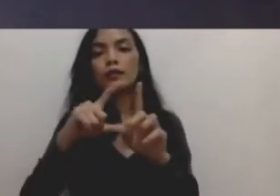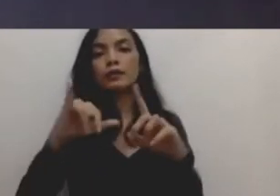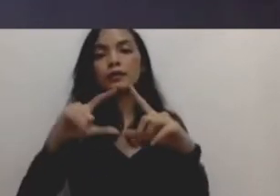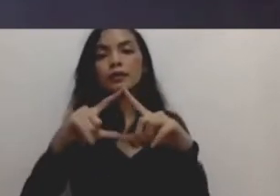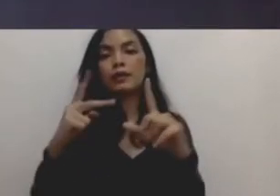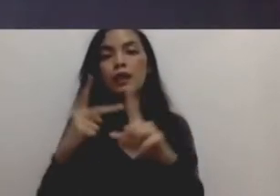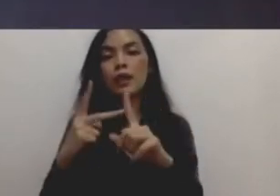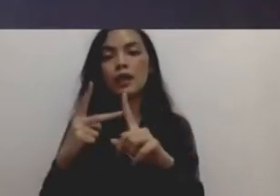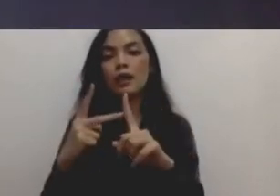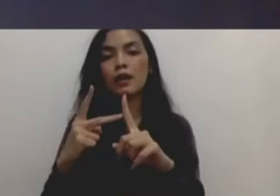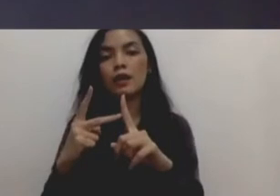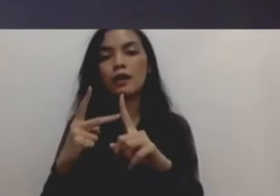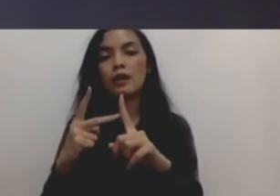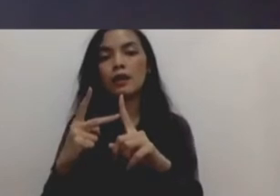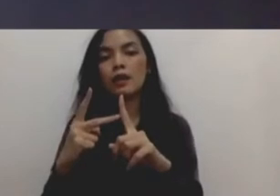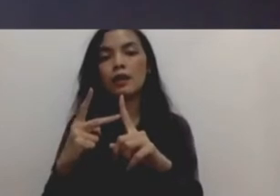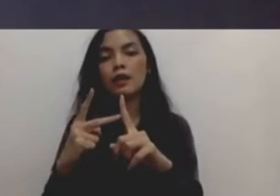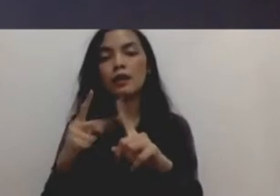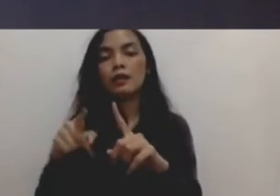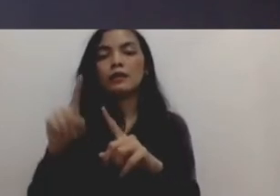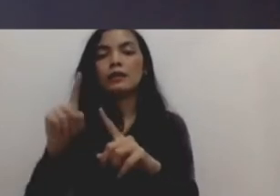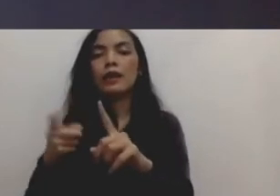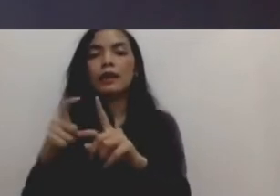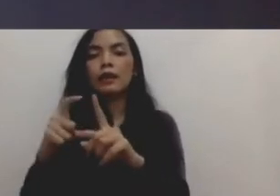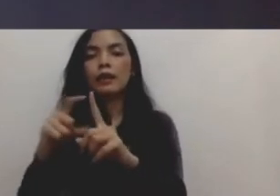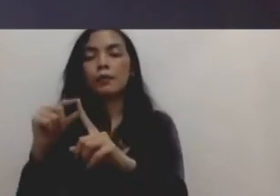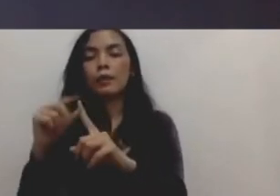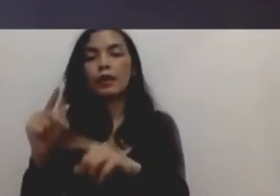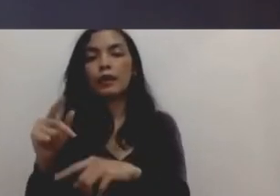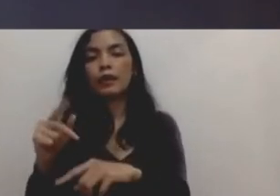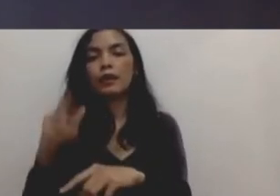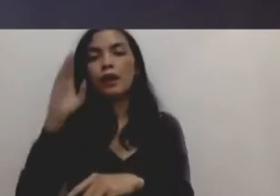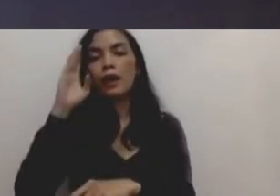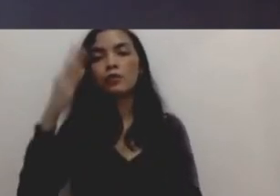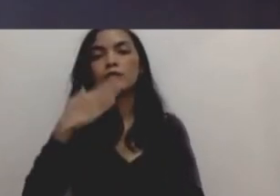Chairperson, House of Representatives. Hi, Ibu Dia. Selamat malam, Ibu.